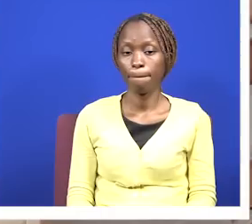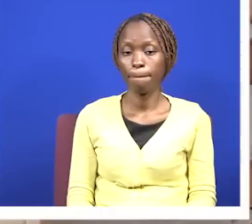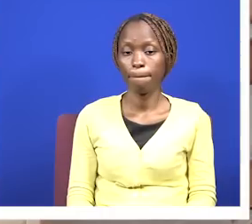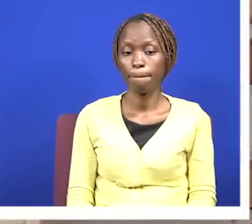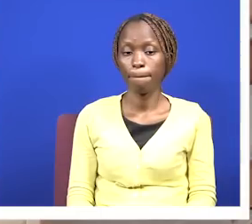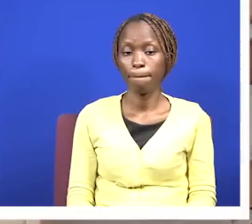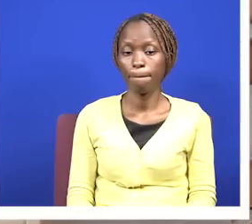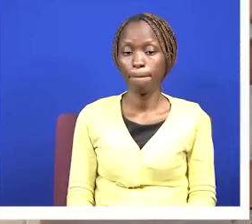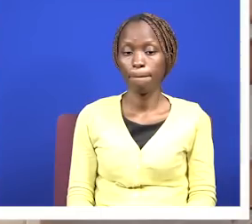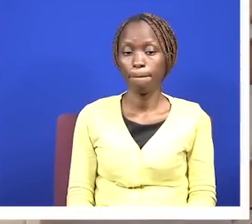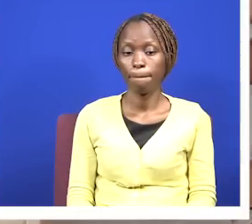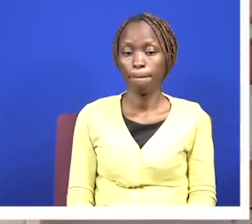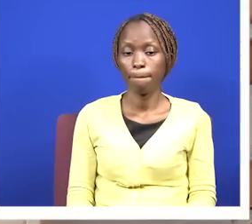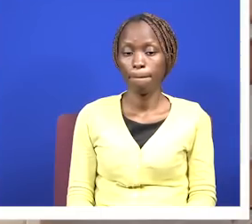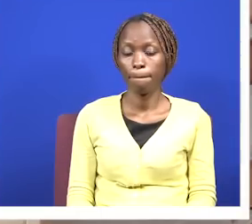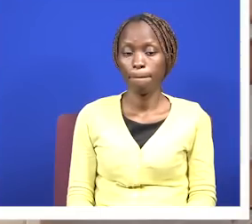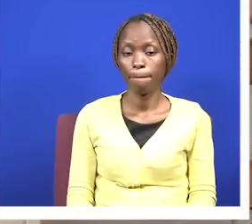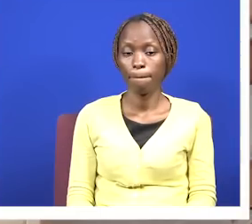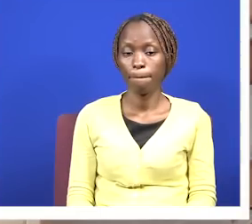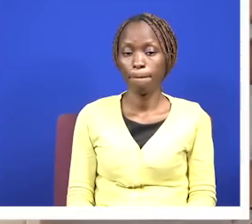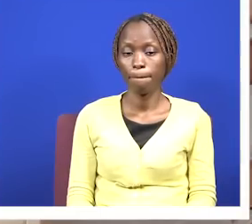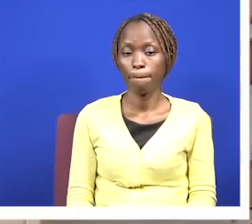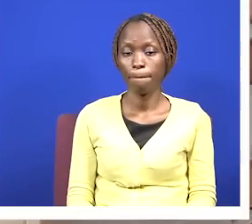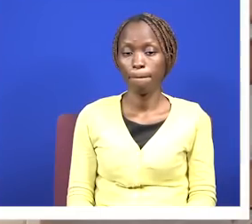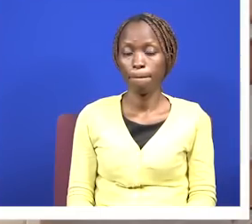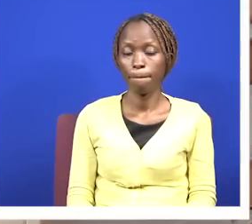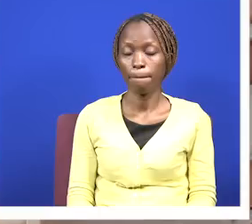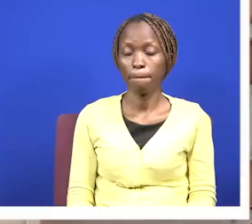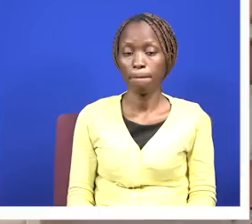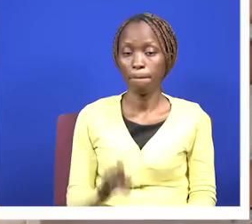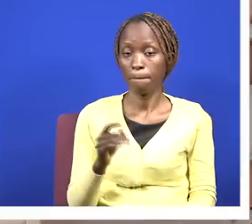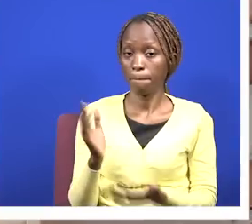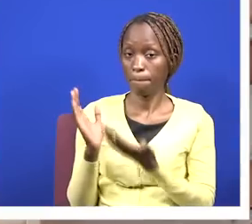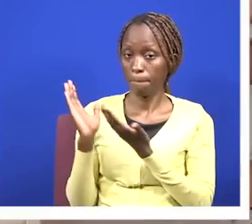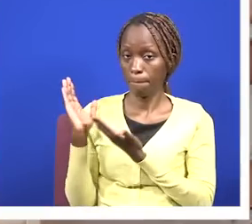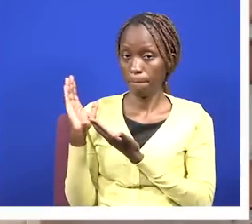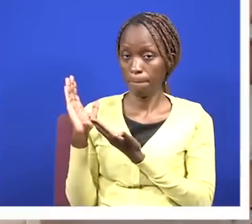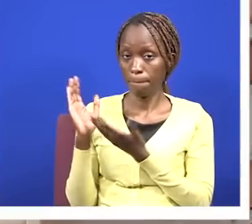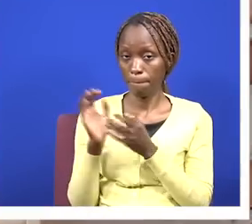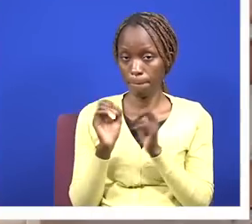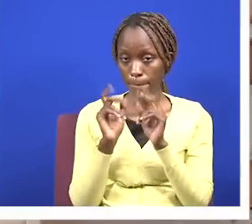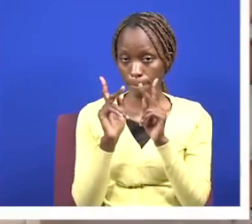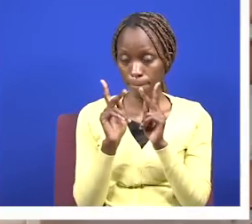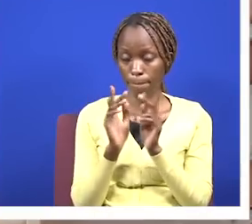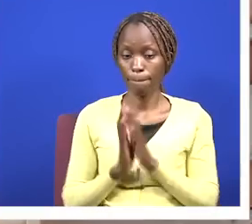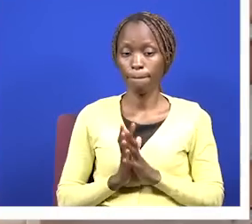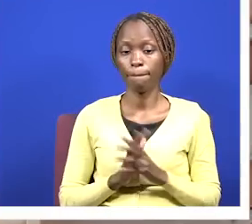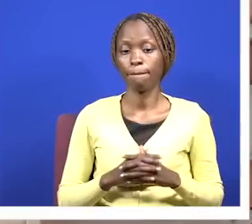ribbon or string, okay? A pair of scissors and some